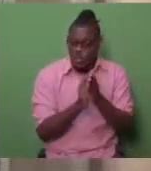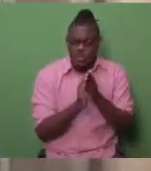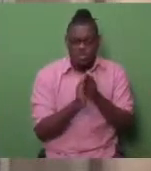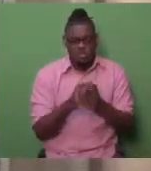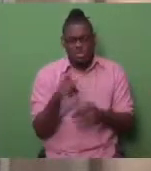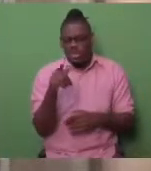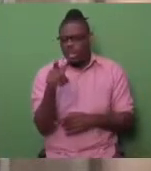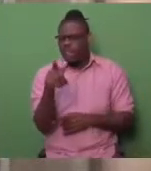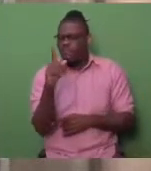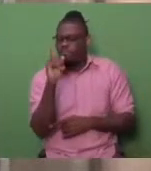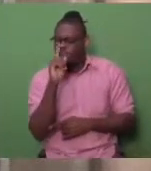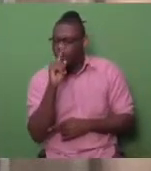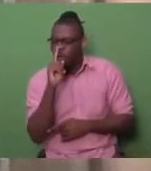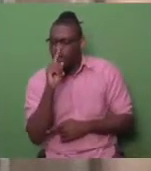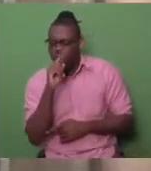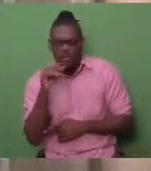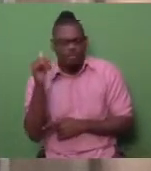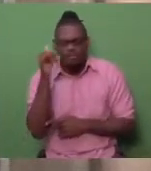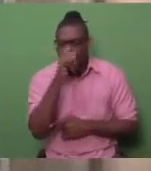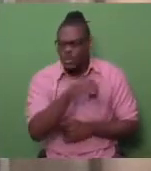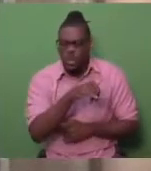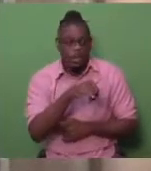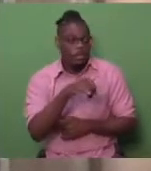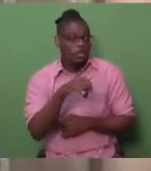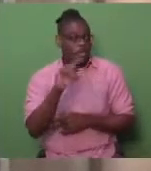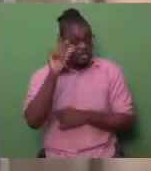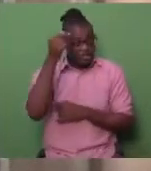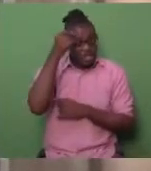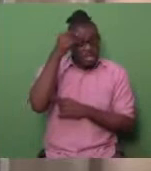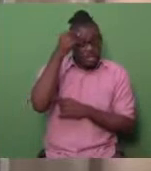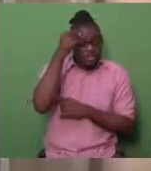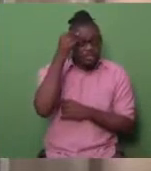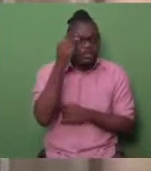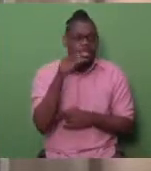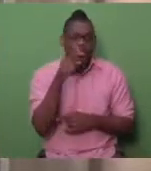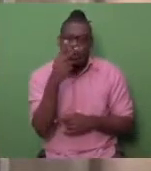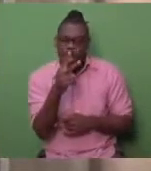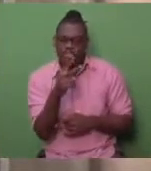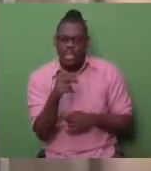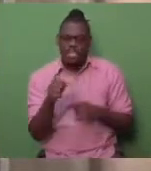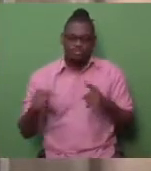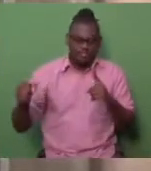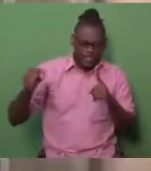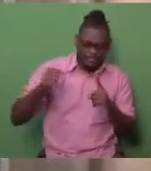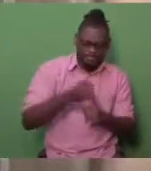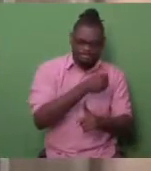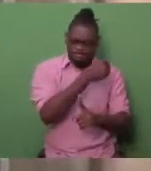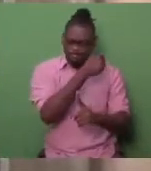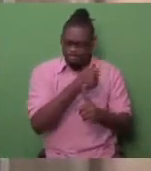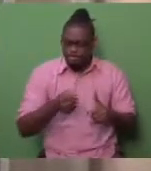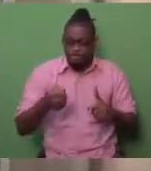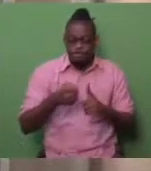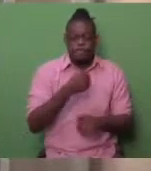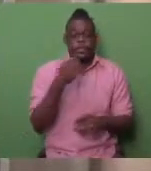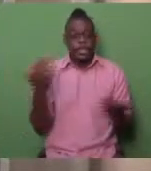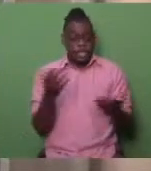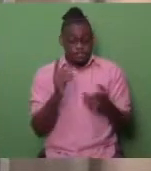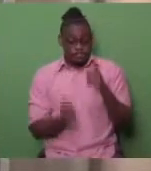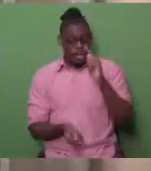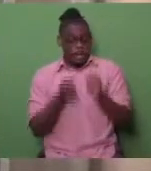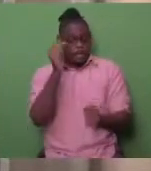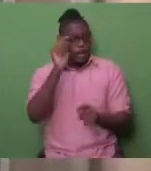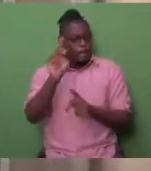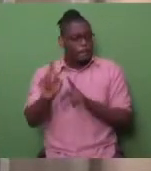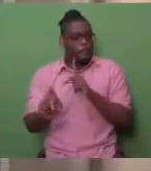openly assaulting our democracy and violating our constitution. Every time they bring critical legislation to this parliament,